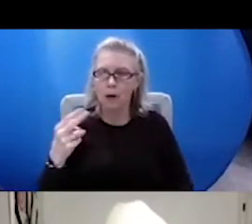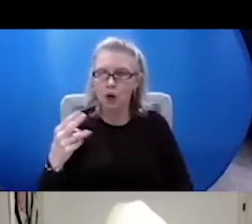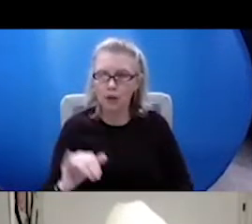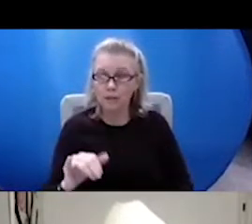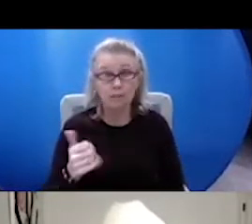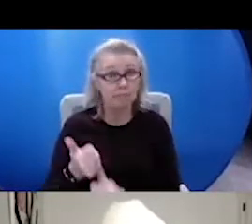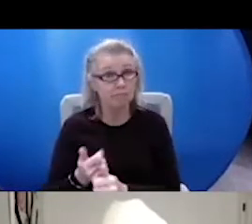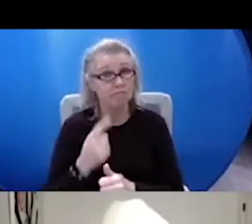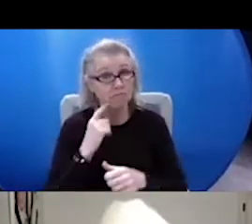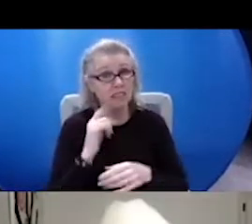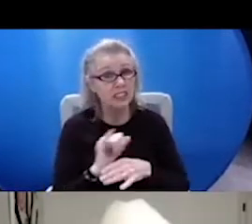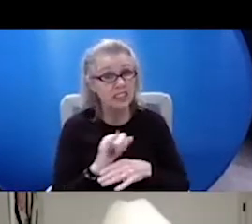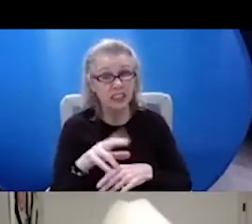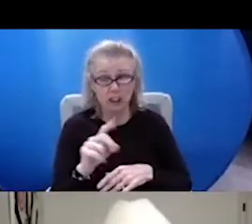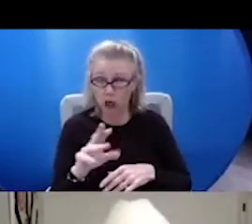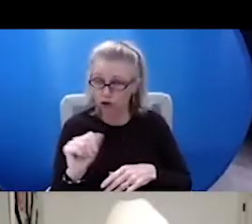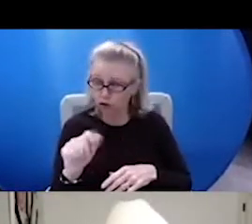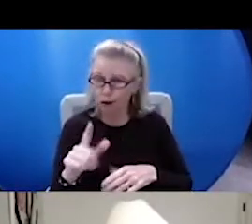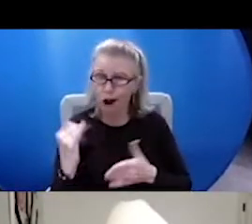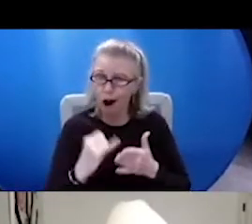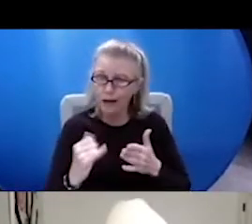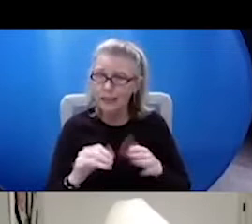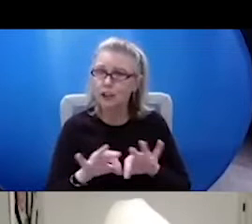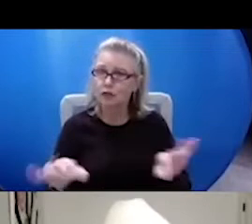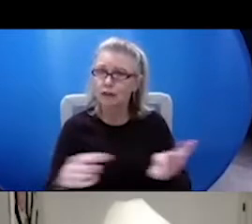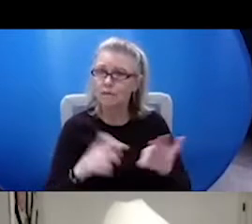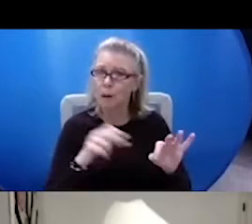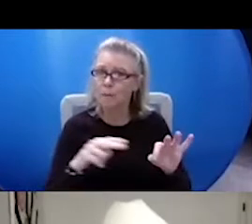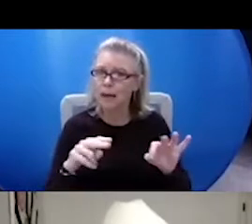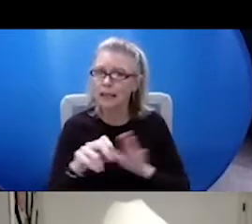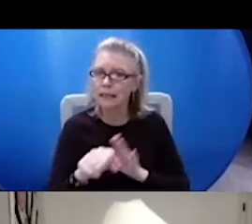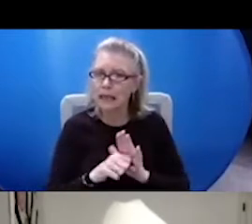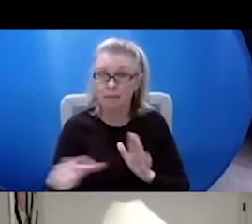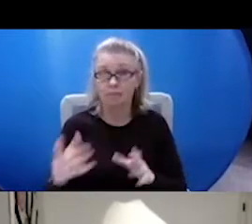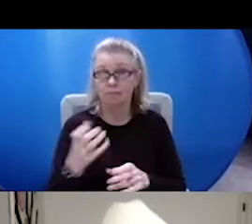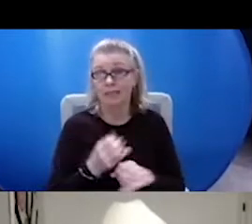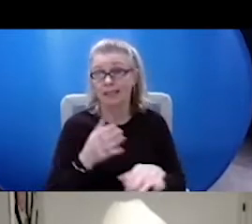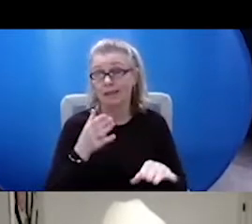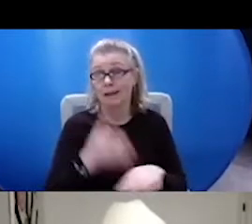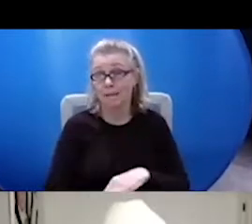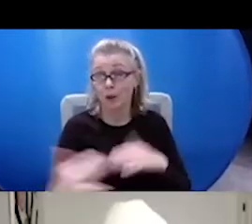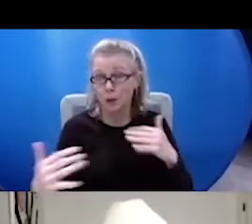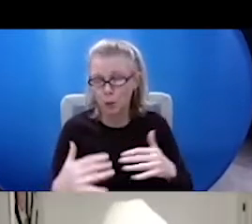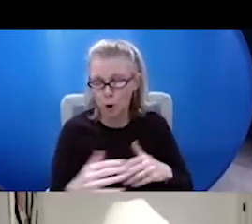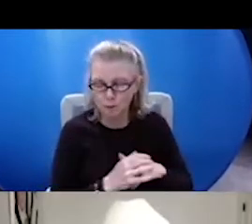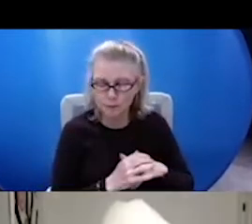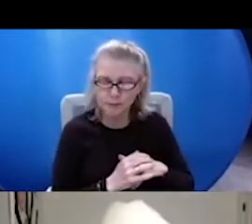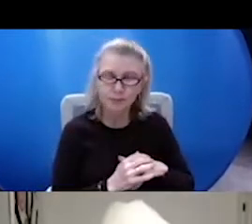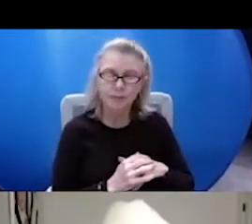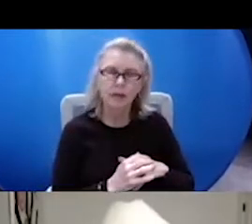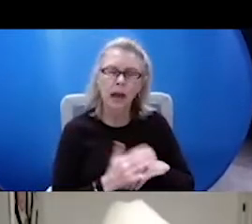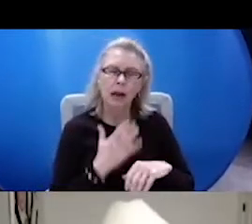artist. He had a degree from Kent State that he got after the war. And so my